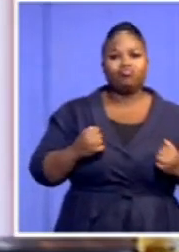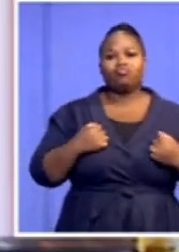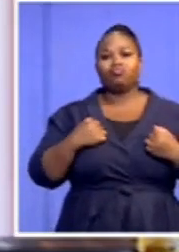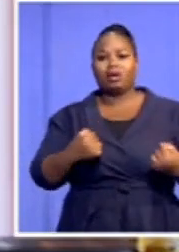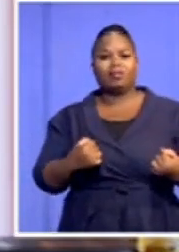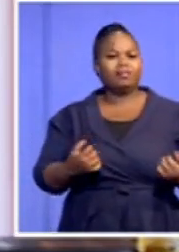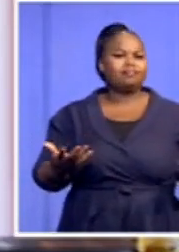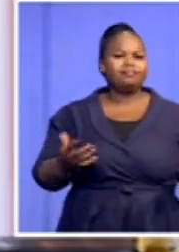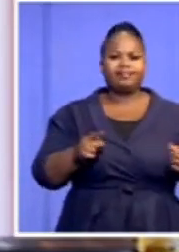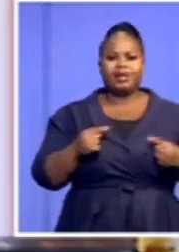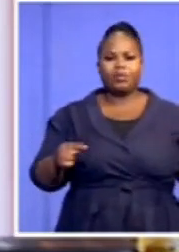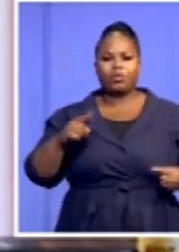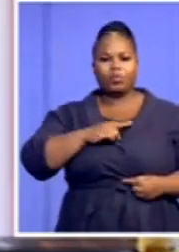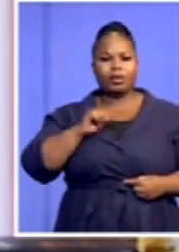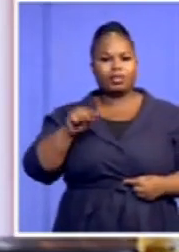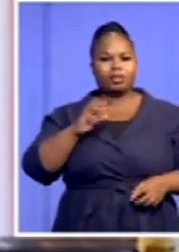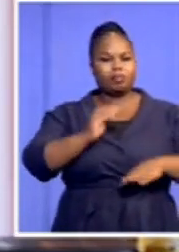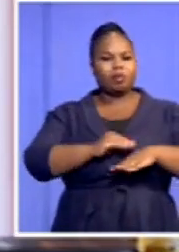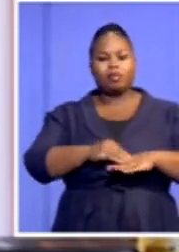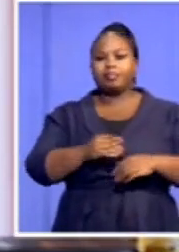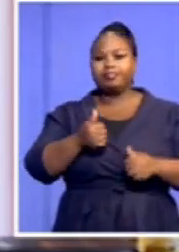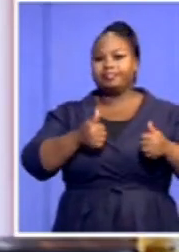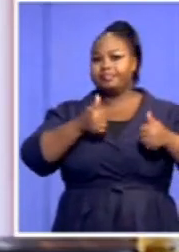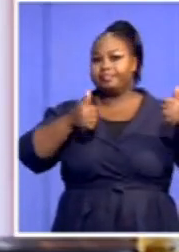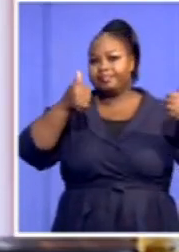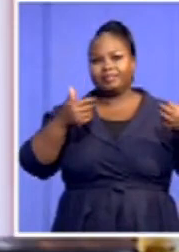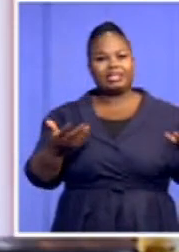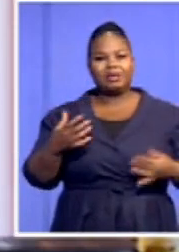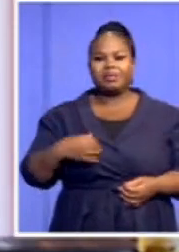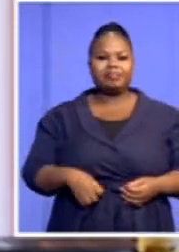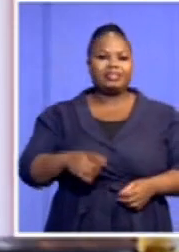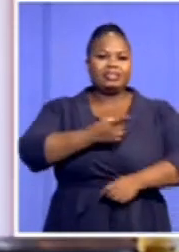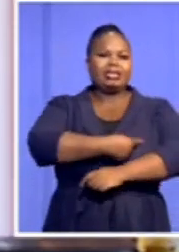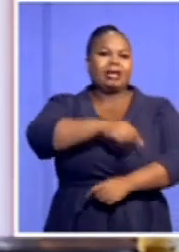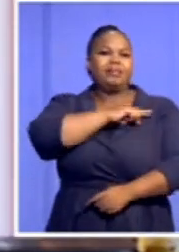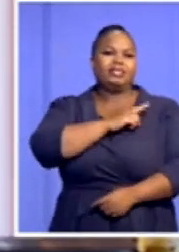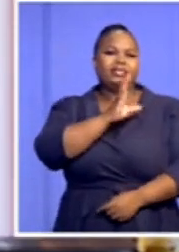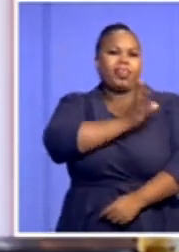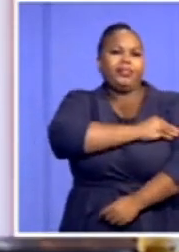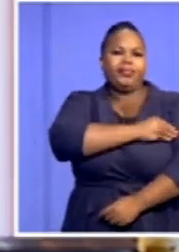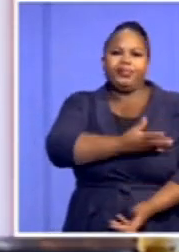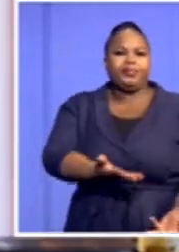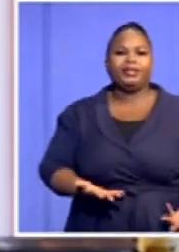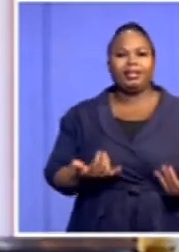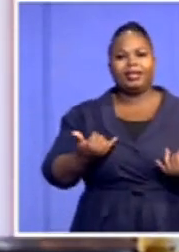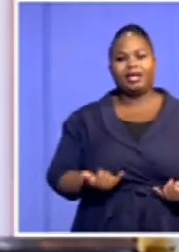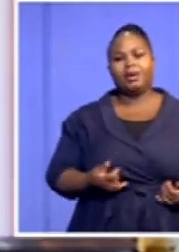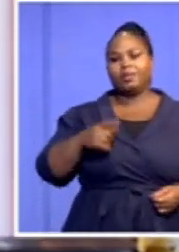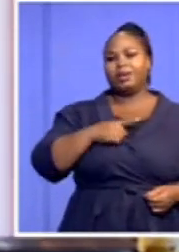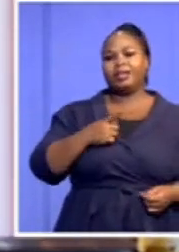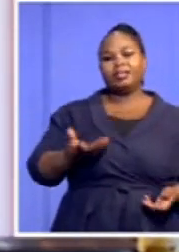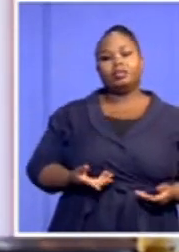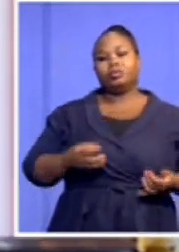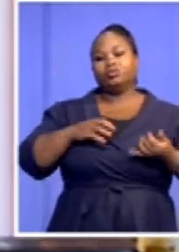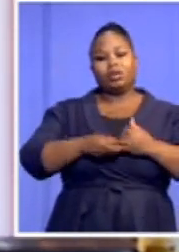there from officials is the little bits that they can do. They're probably going from the most severe